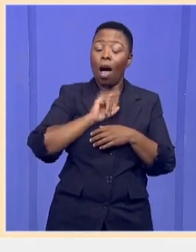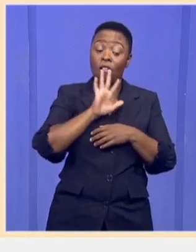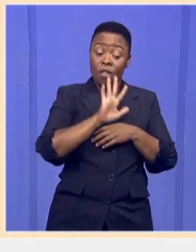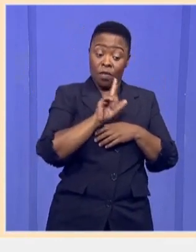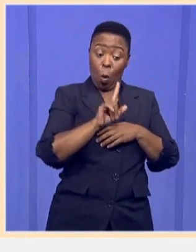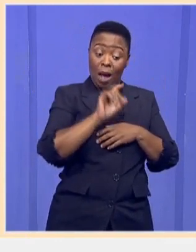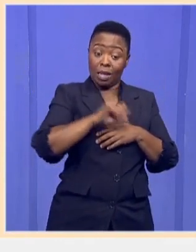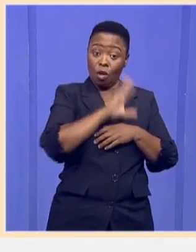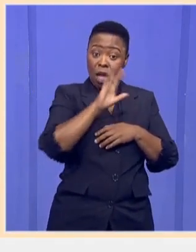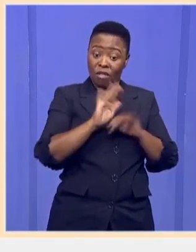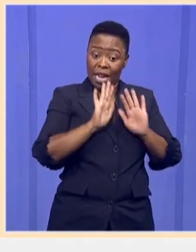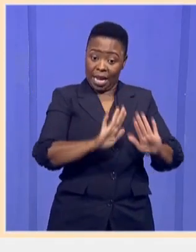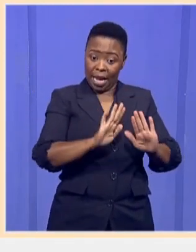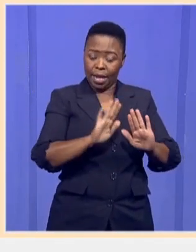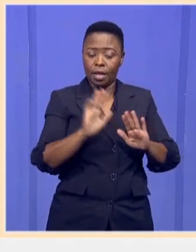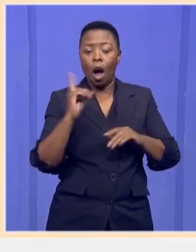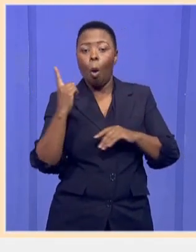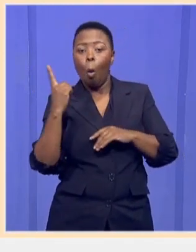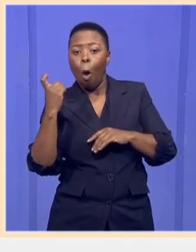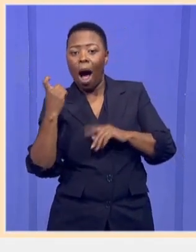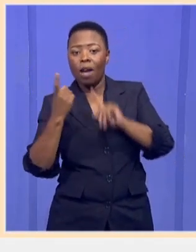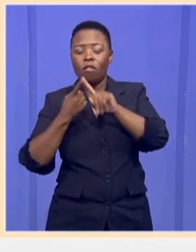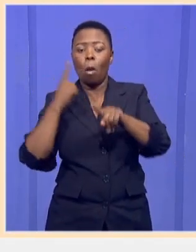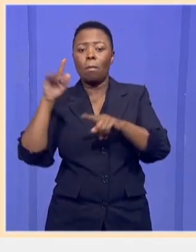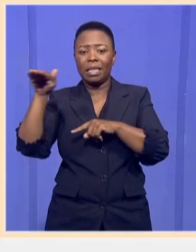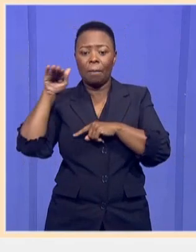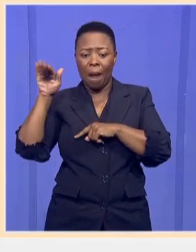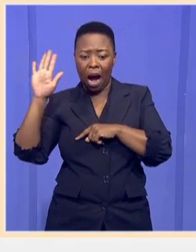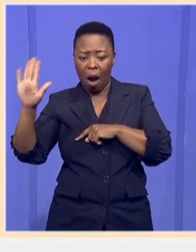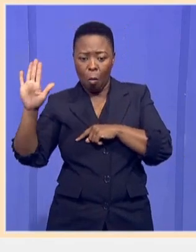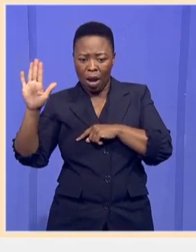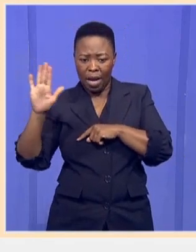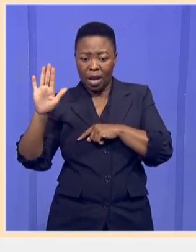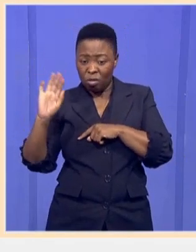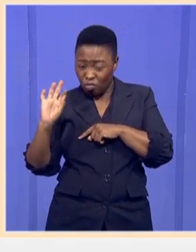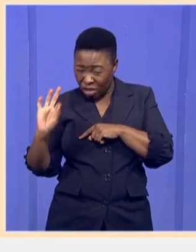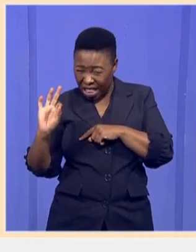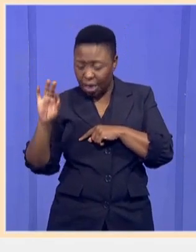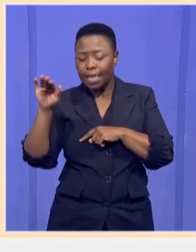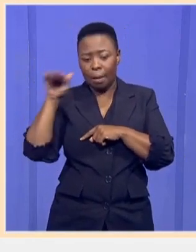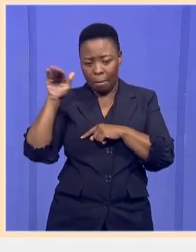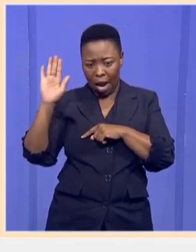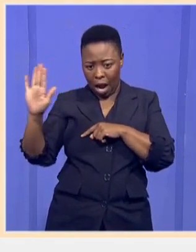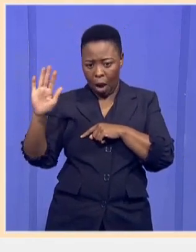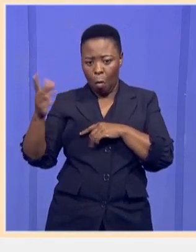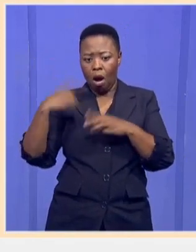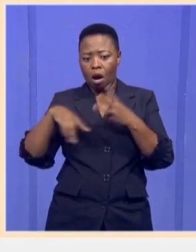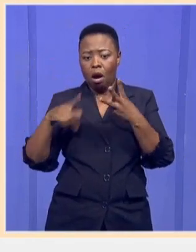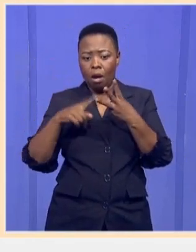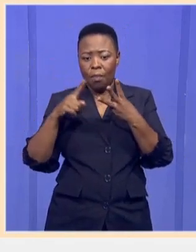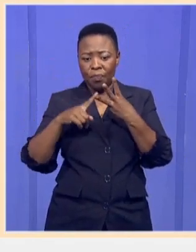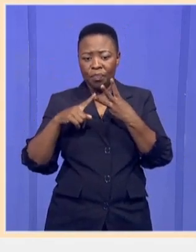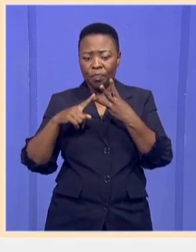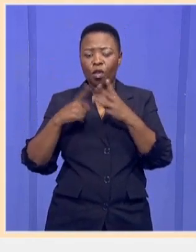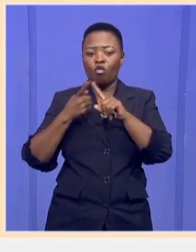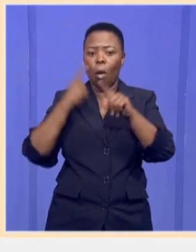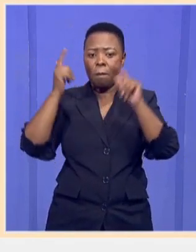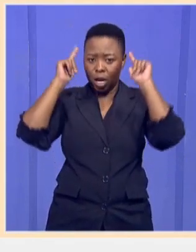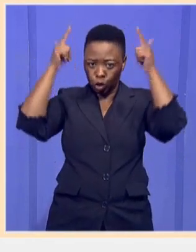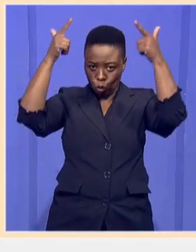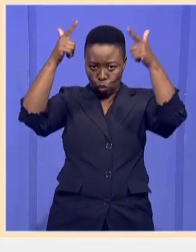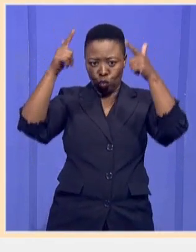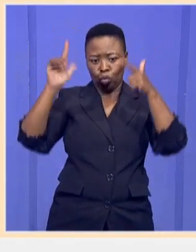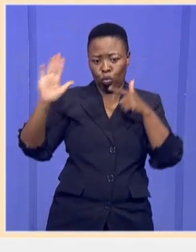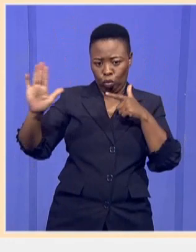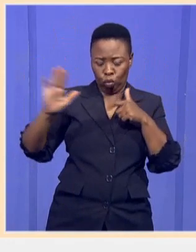Africans. One is from Zimbabwe, is a citizen of Zimbabwe, and one other is a citizen of Lesotho.